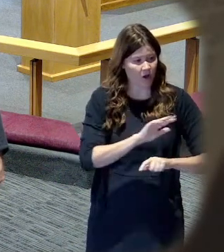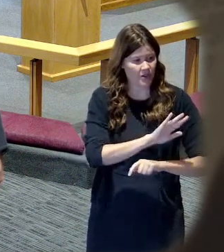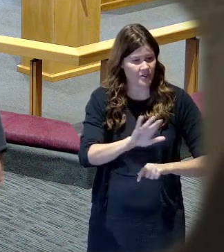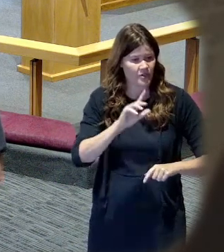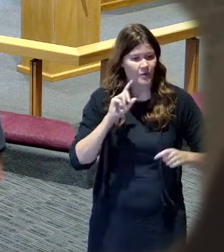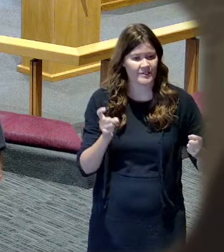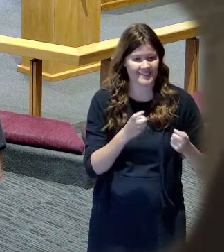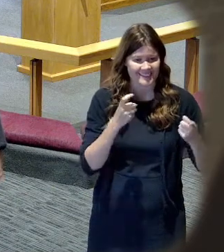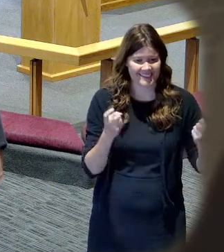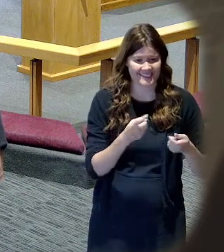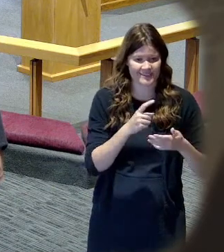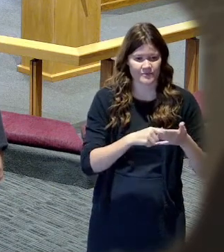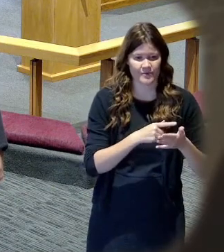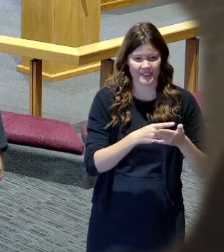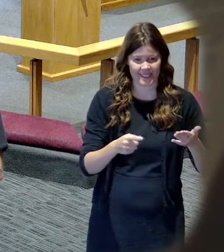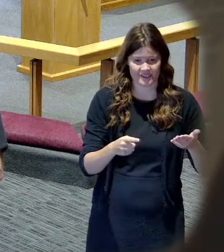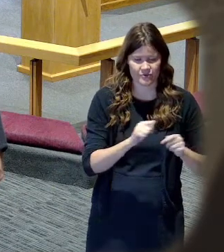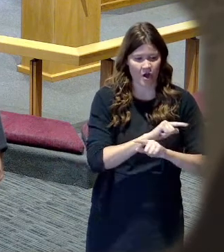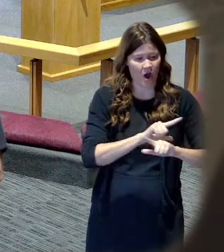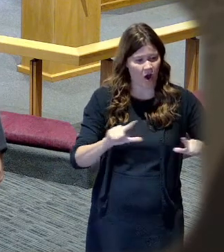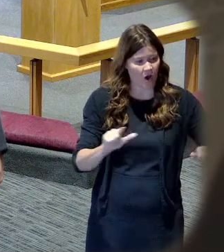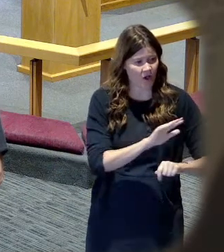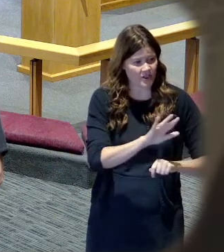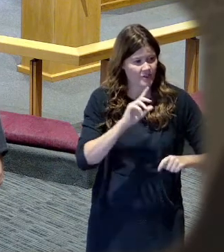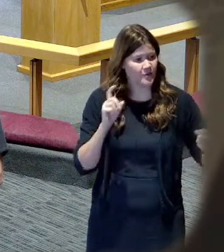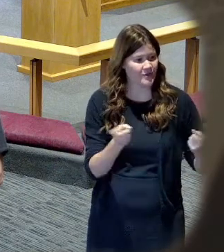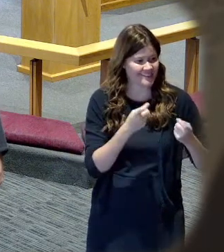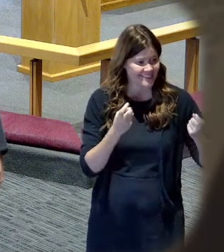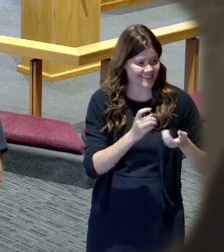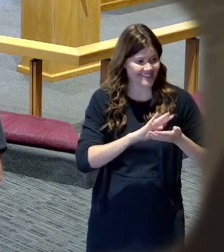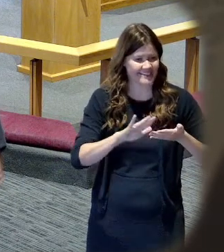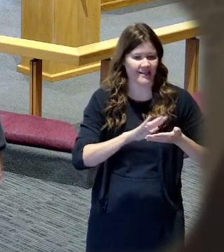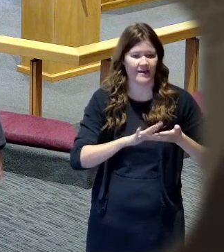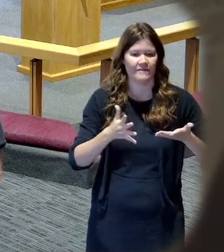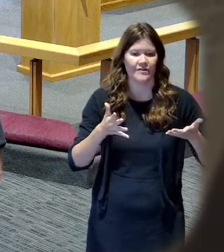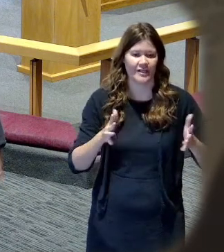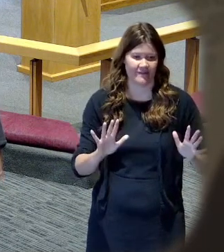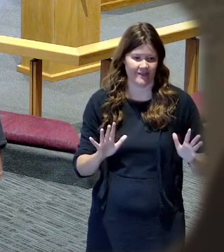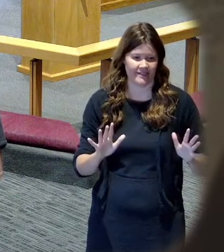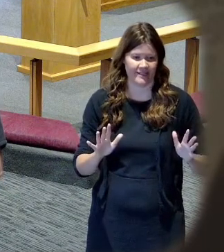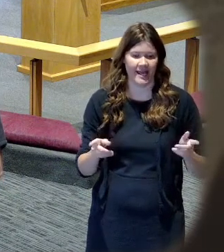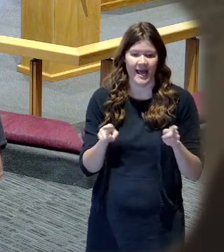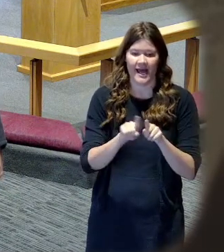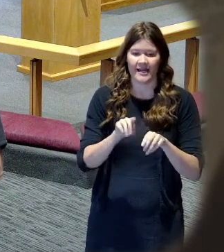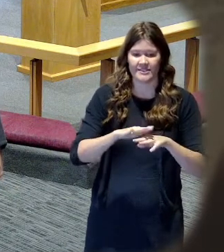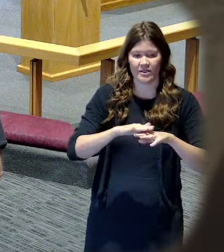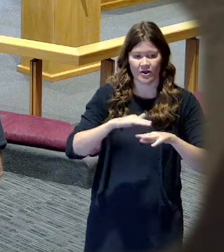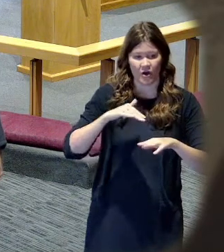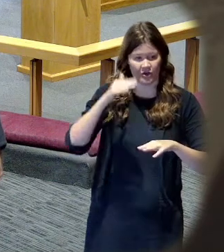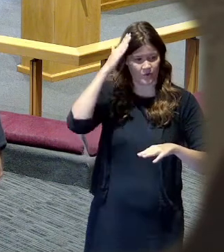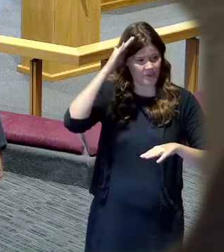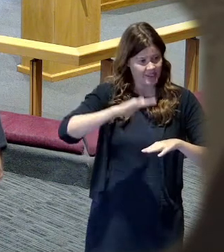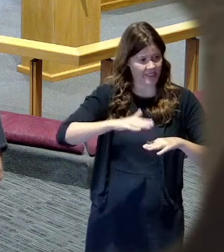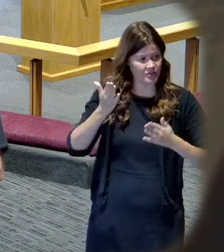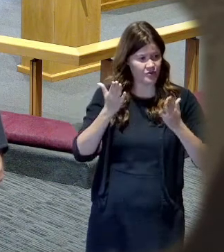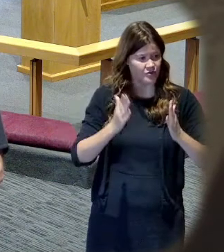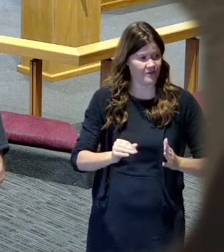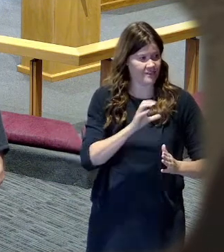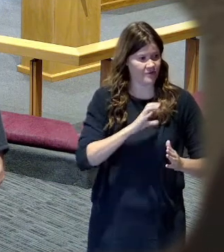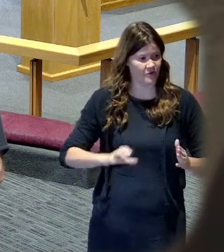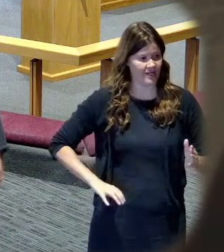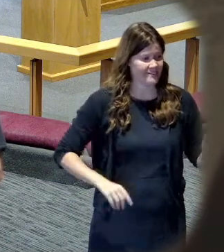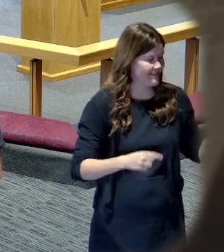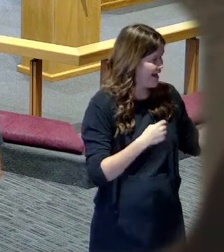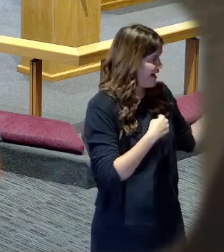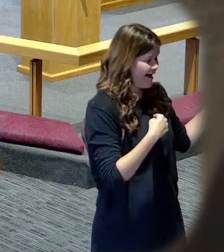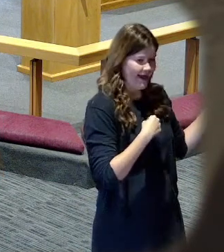for. All your sinfulness is forgiven. As a called and ordained servant of Christ, I